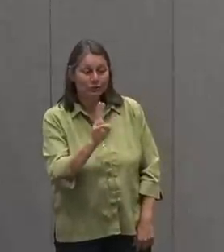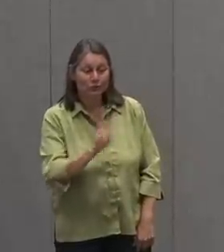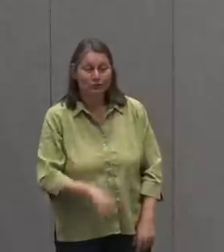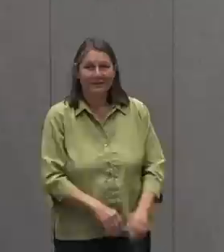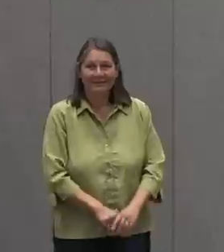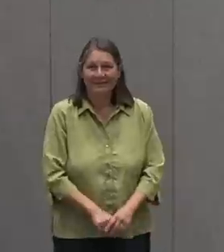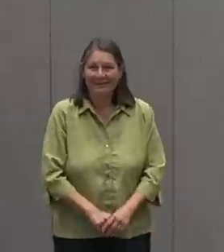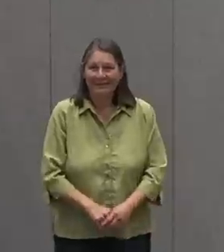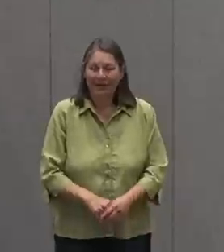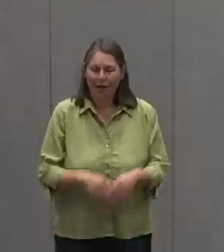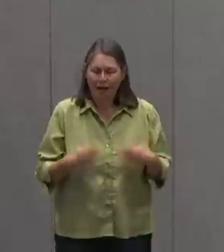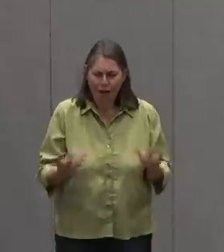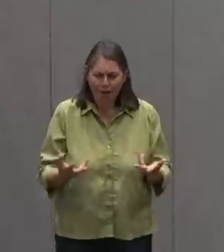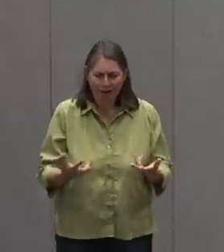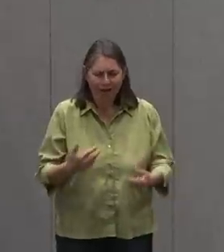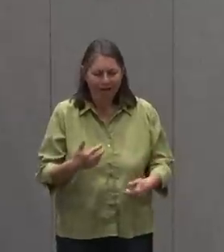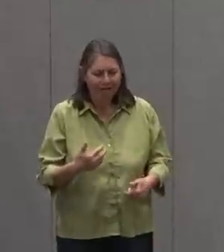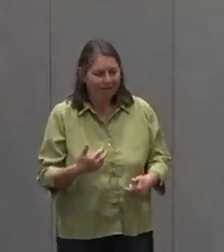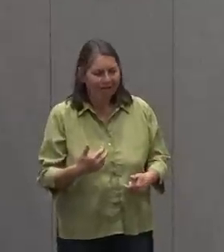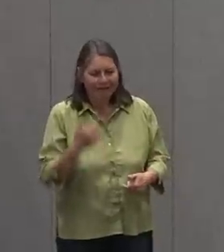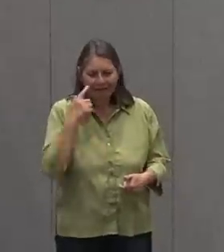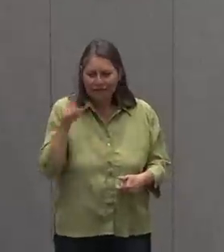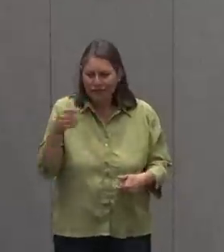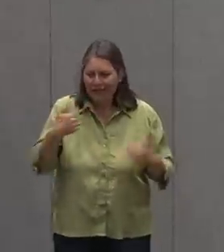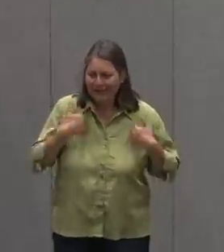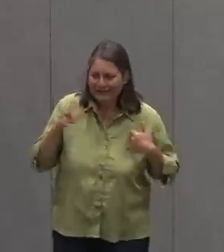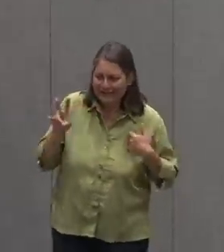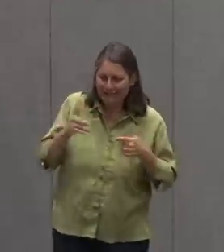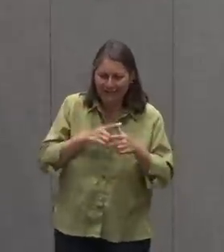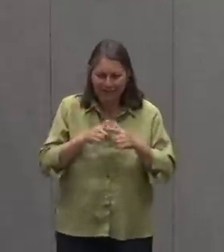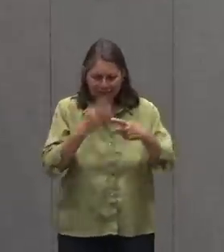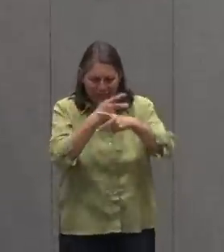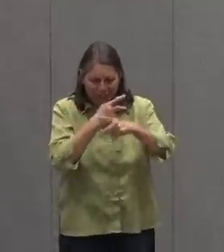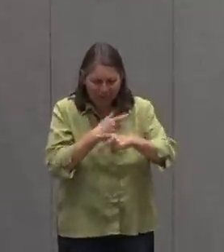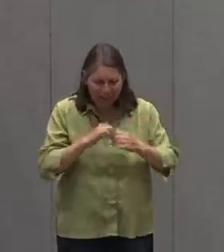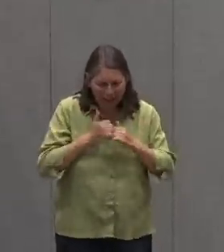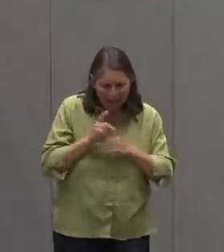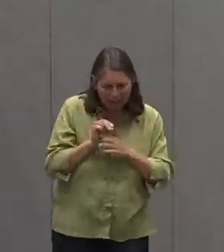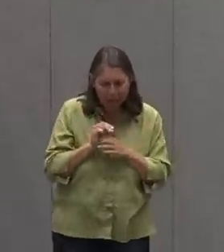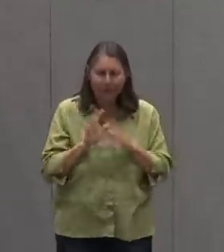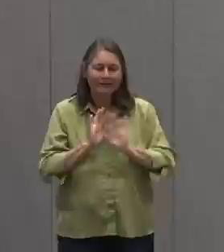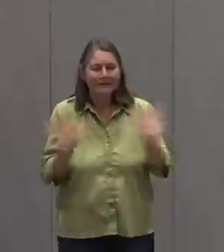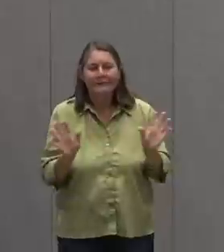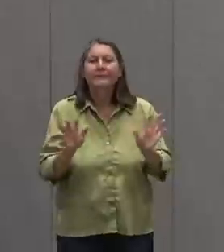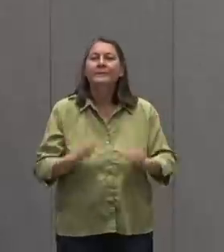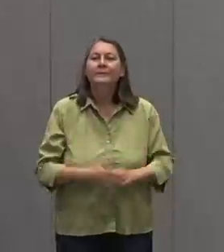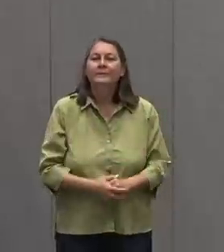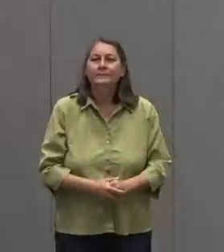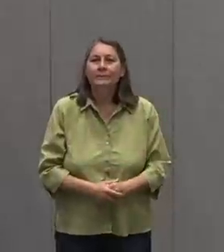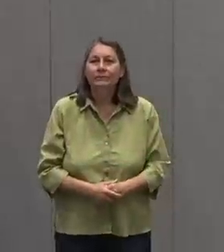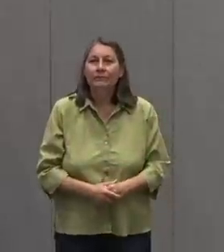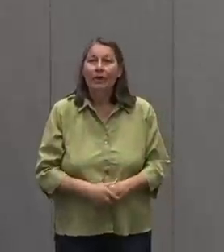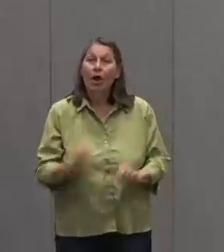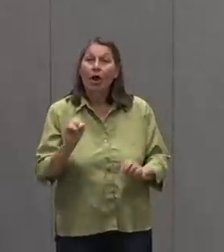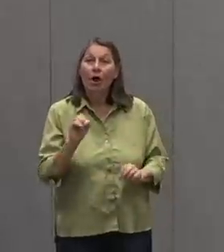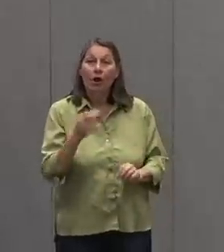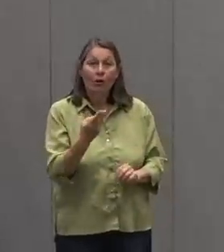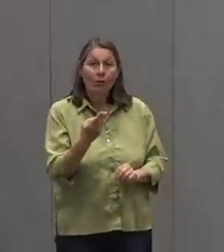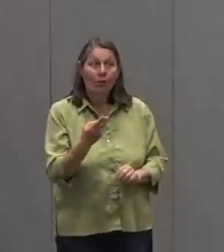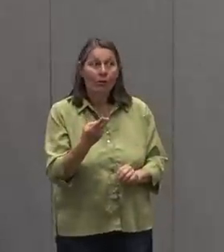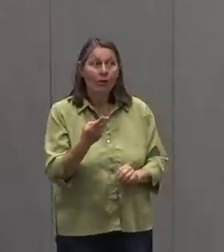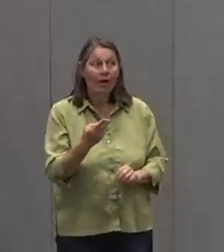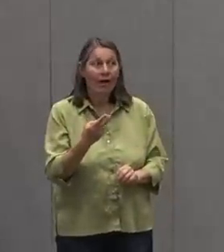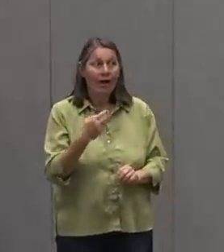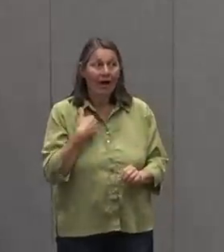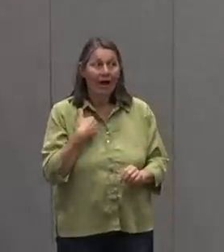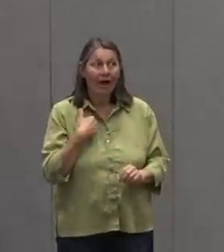3, 5, 2. Oh, I was going to say, if she had a 7, then that would be like, let's just figure out how we want to do this. Okay. Oh, you know what? I almost